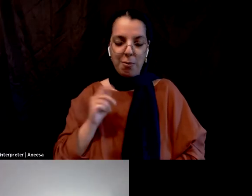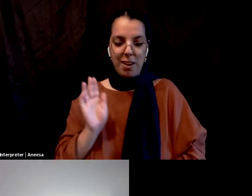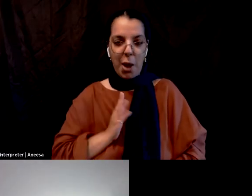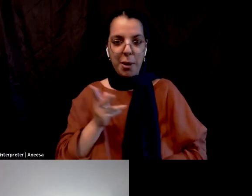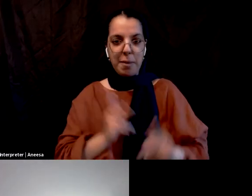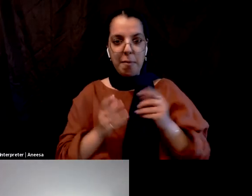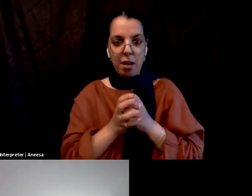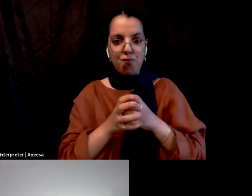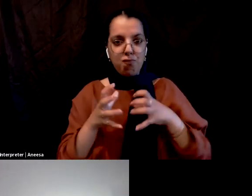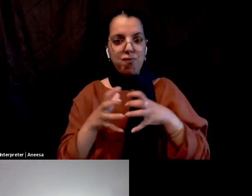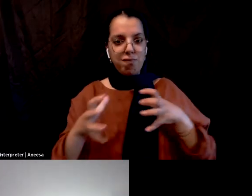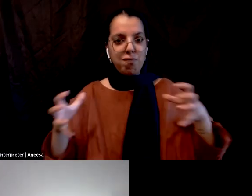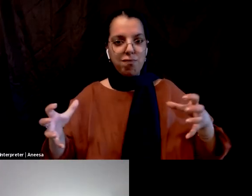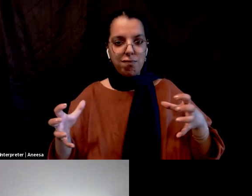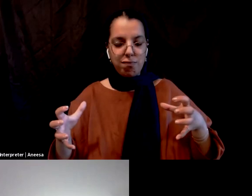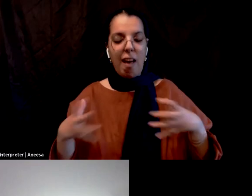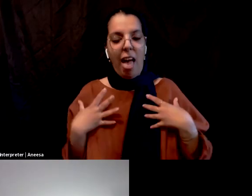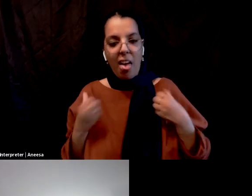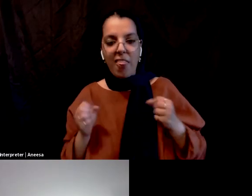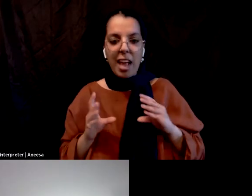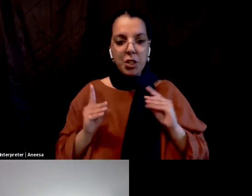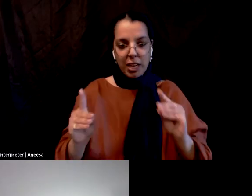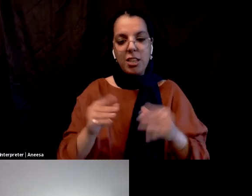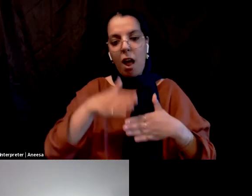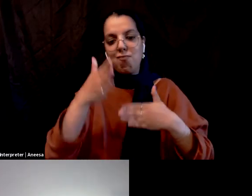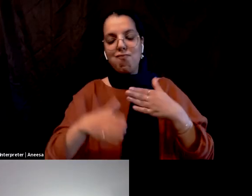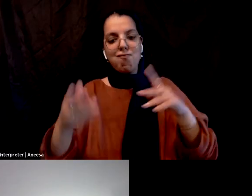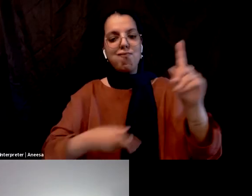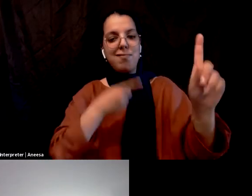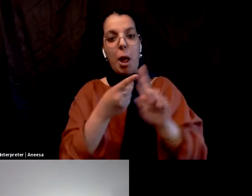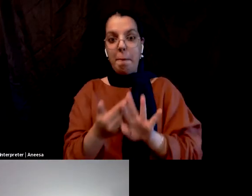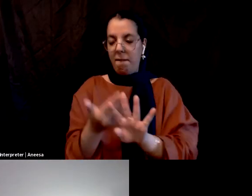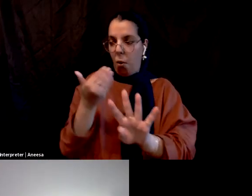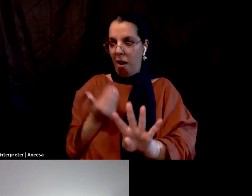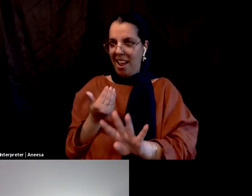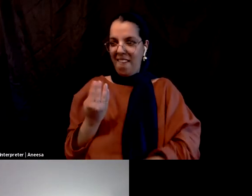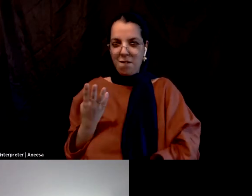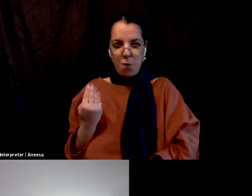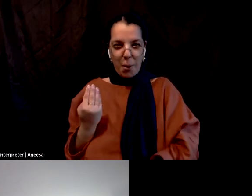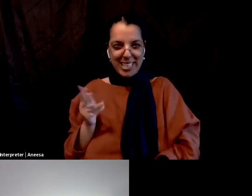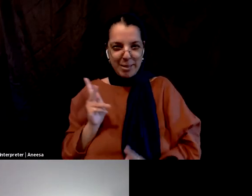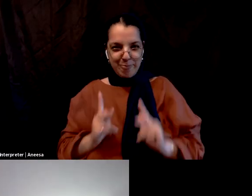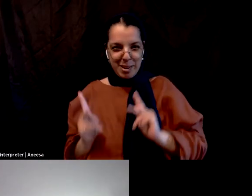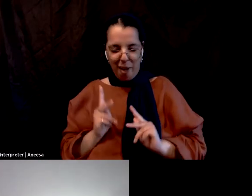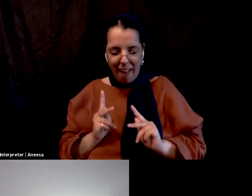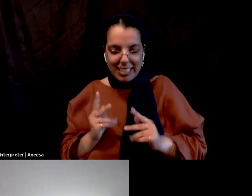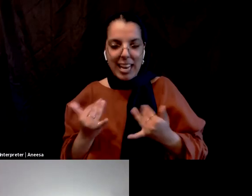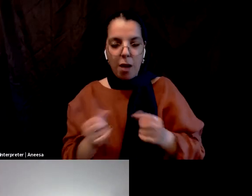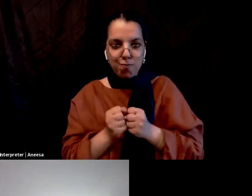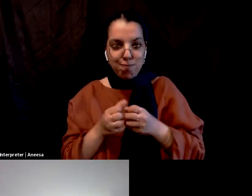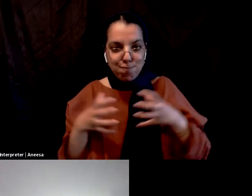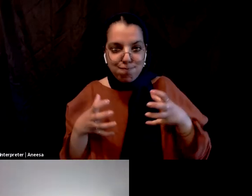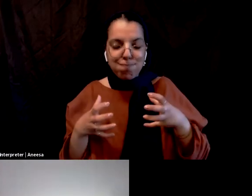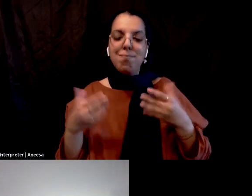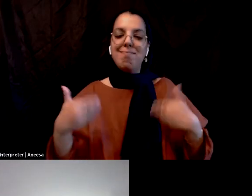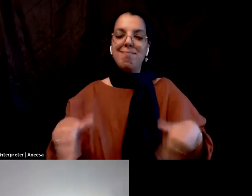health and education outcomes from when I think we were down to something like 14 people. And I